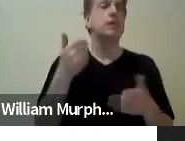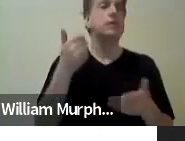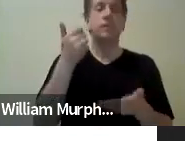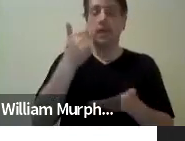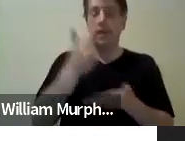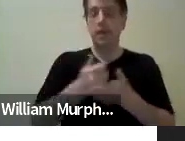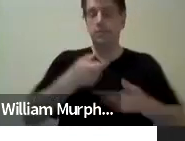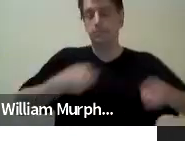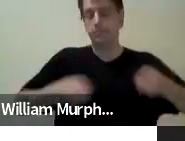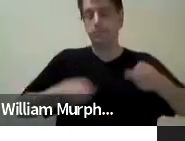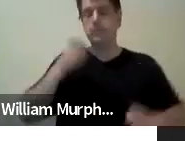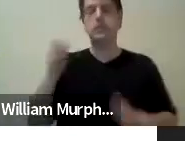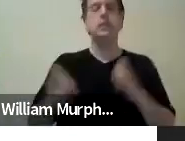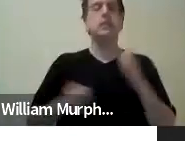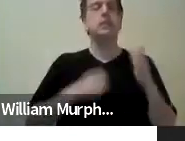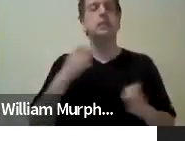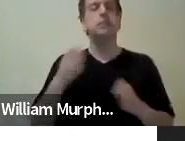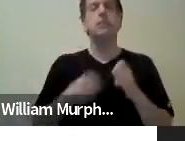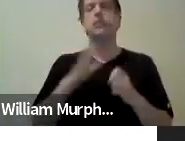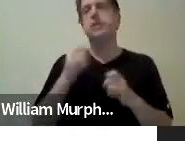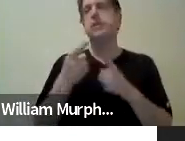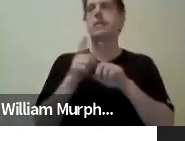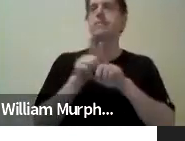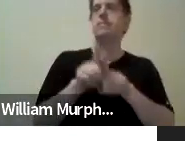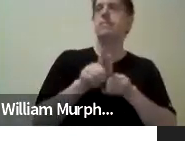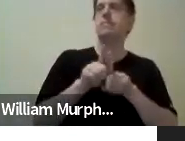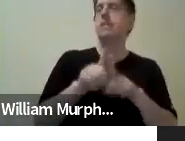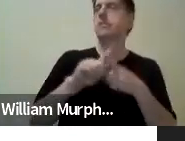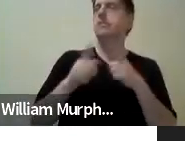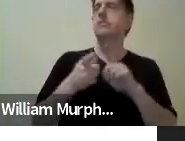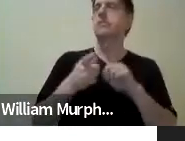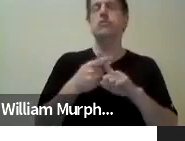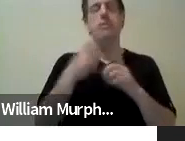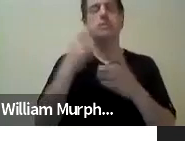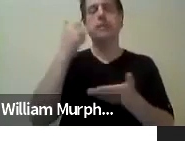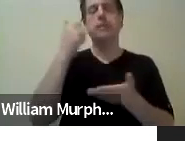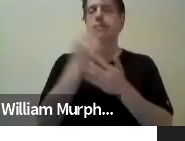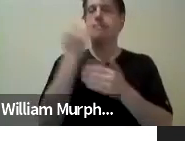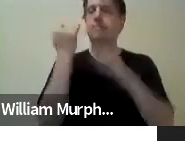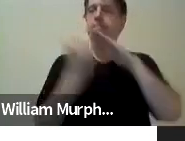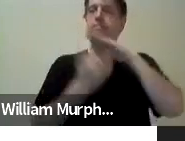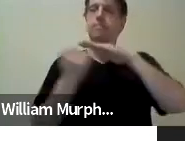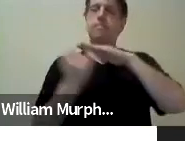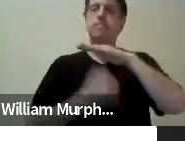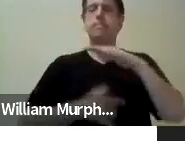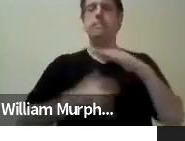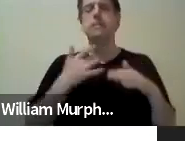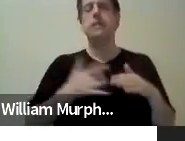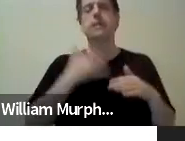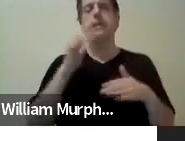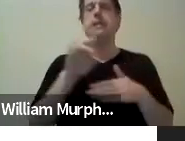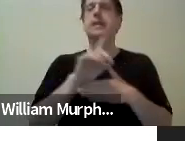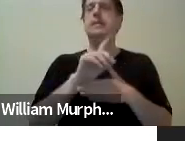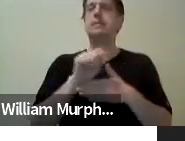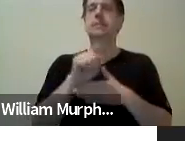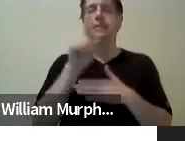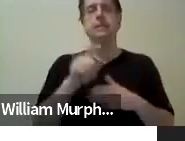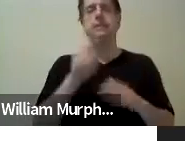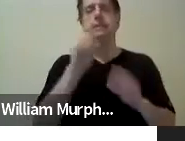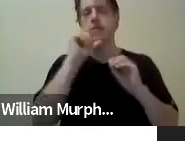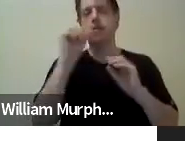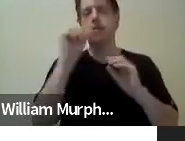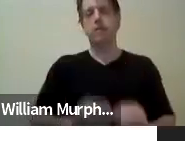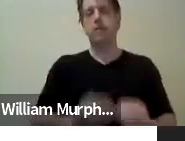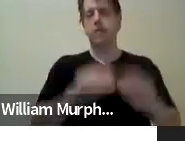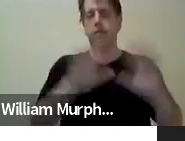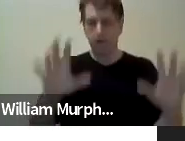emotions, that companionship to address isolation, then the disability related need is not readily identifiable.